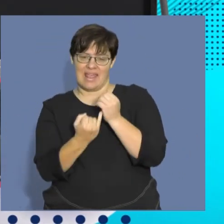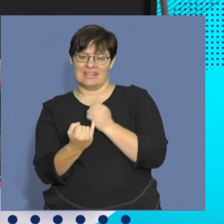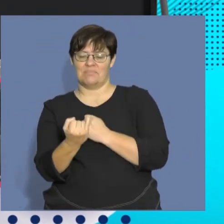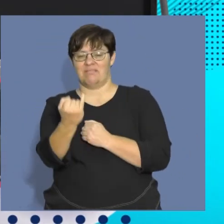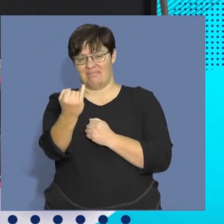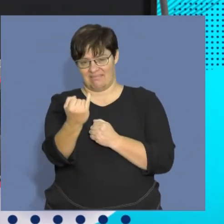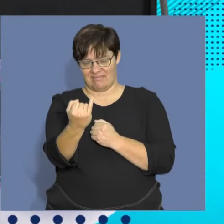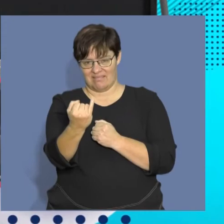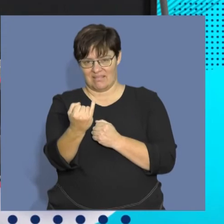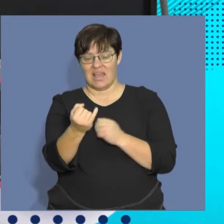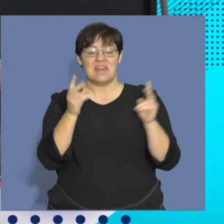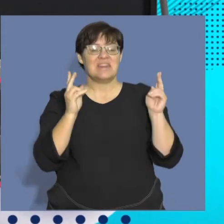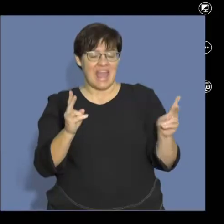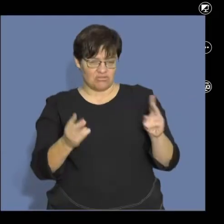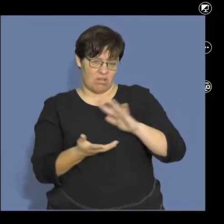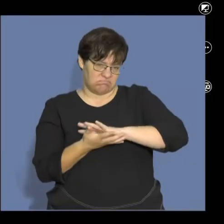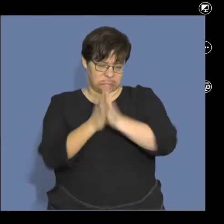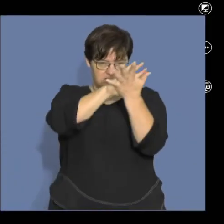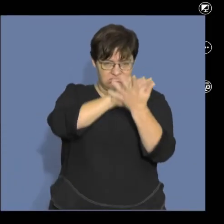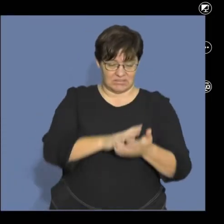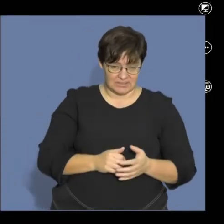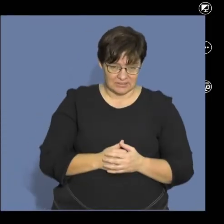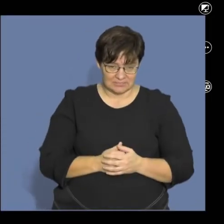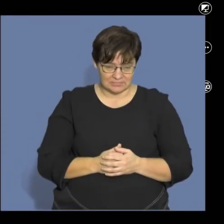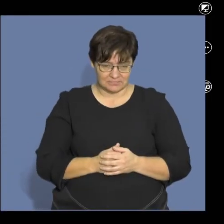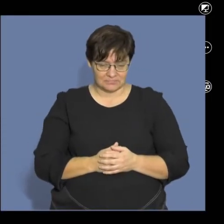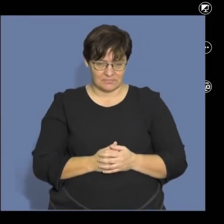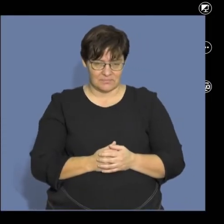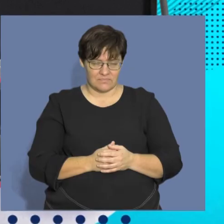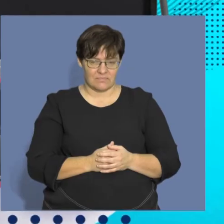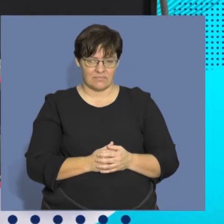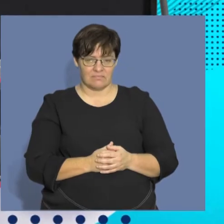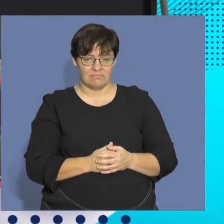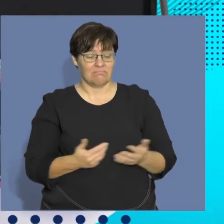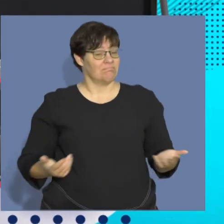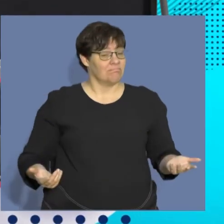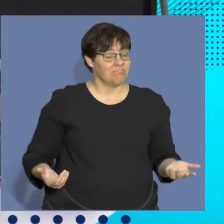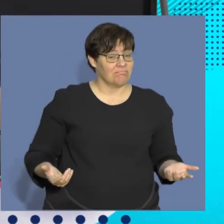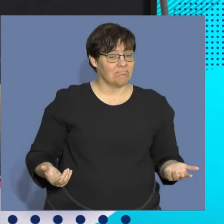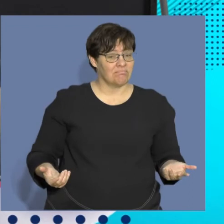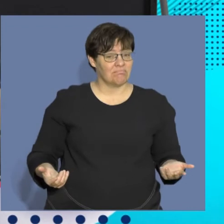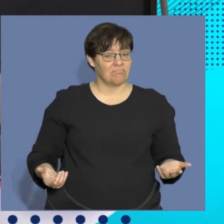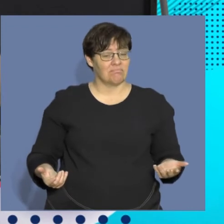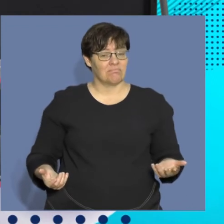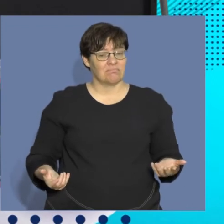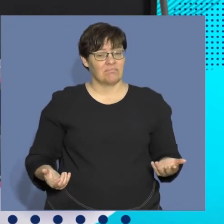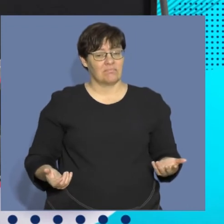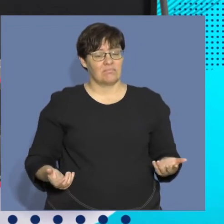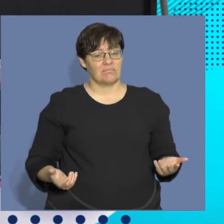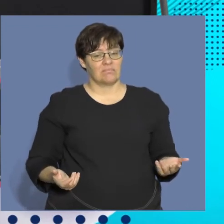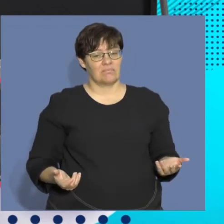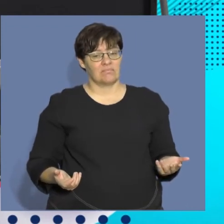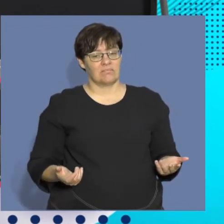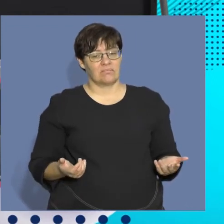be natural catastrophes or natural disasters. And quite honestly, if you